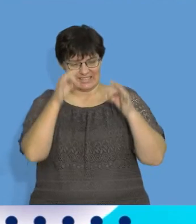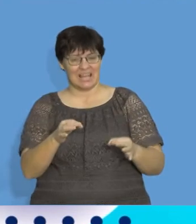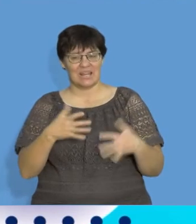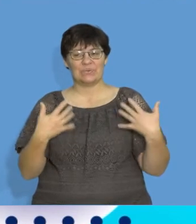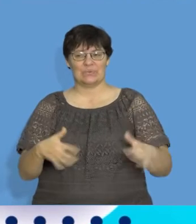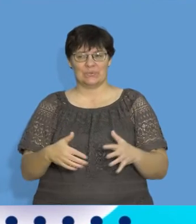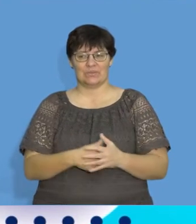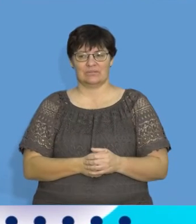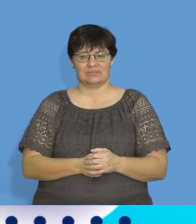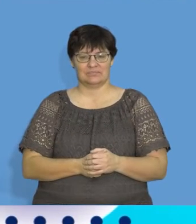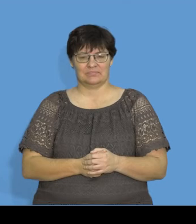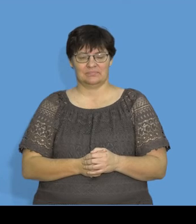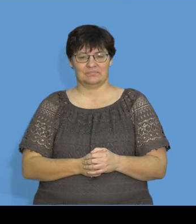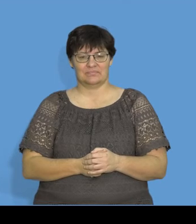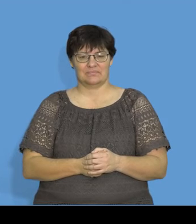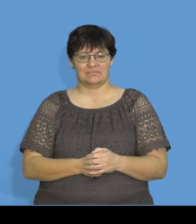big deciding factor for me.